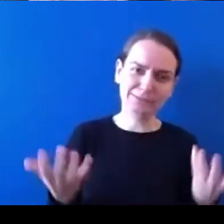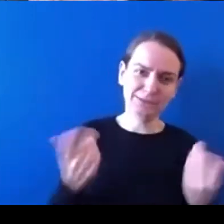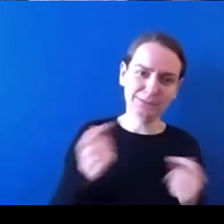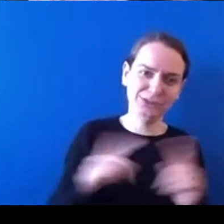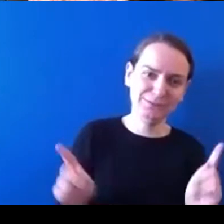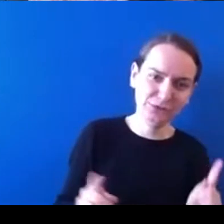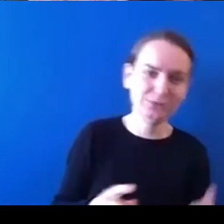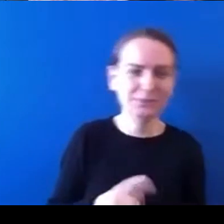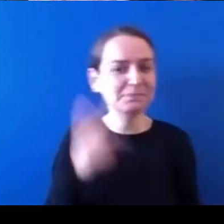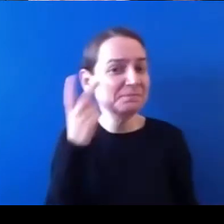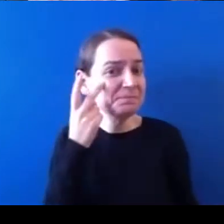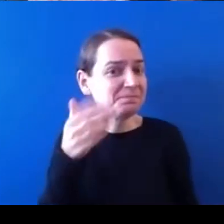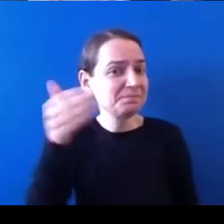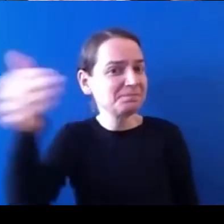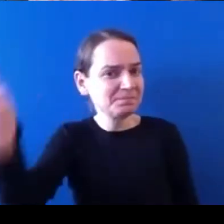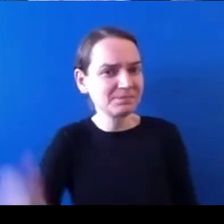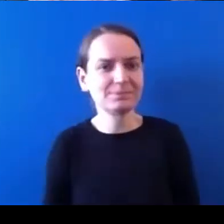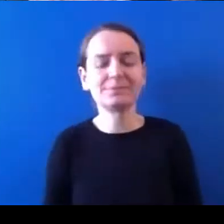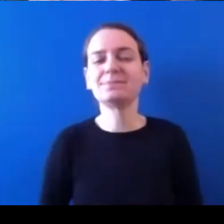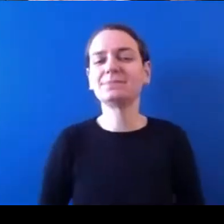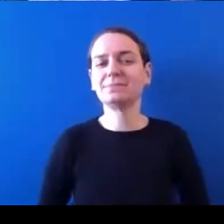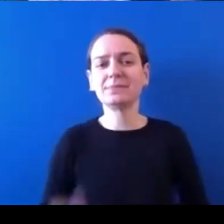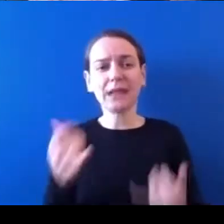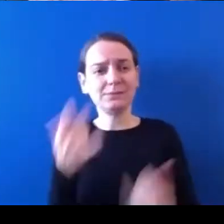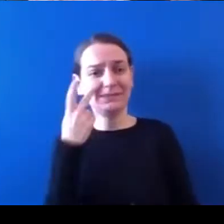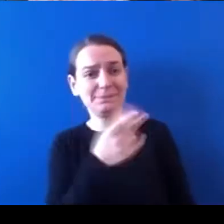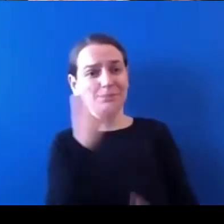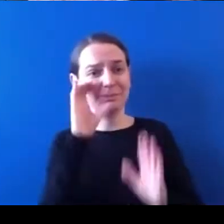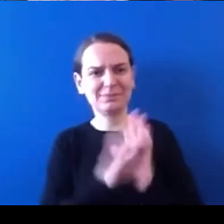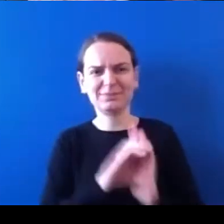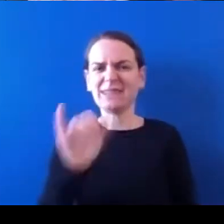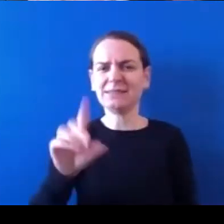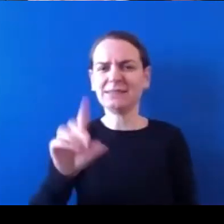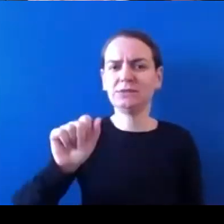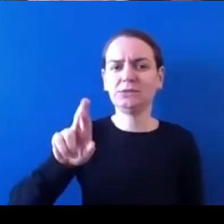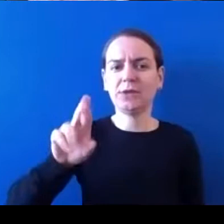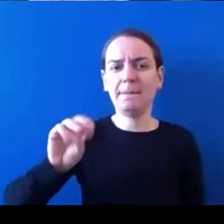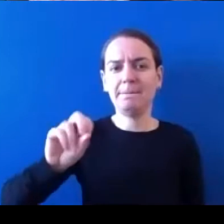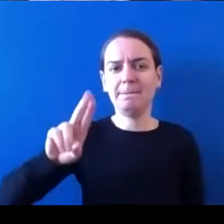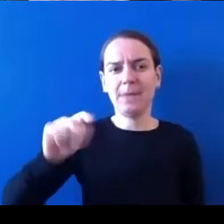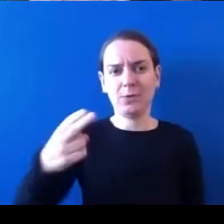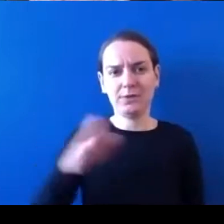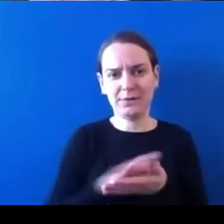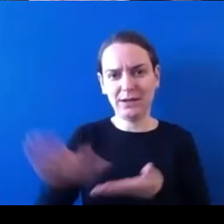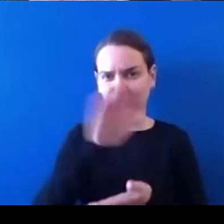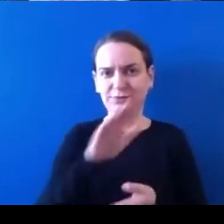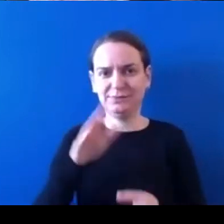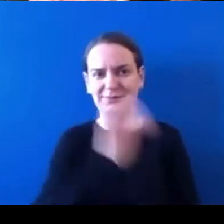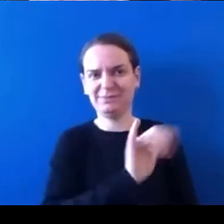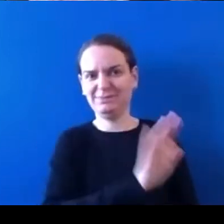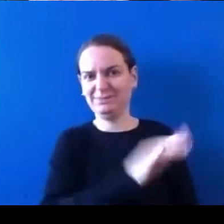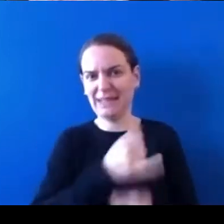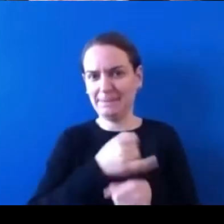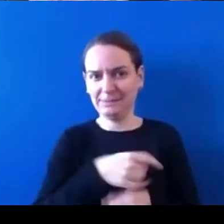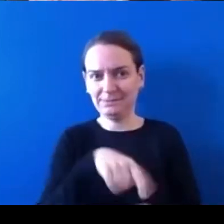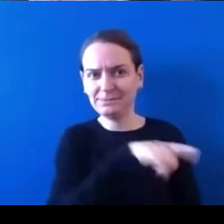location. Between classes and from your dorm. You want to be sure you have enough time to get from one